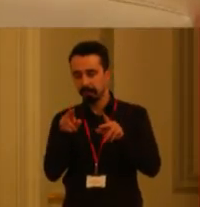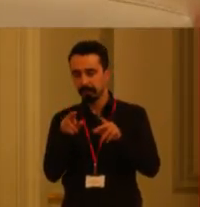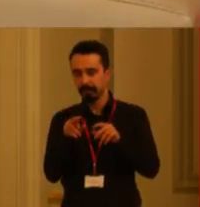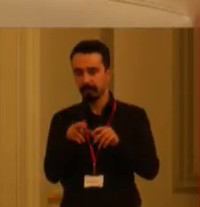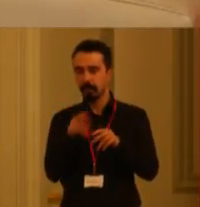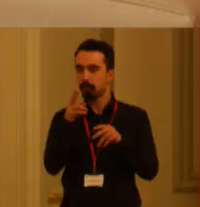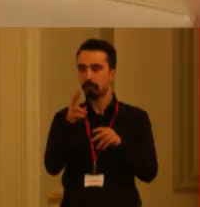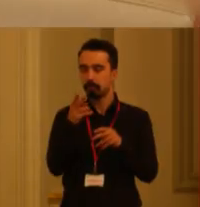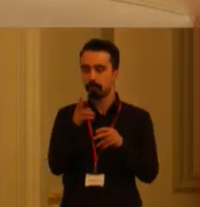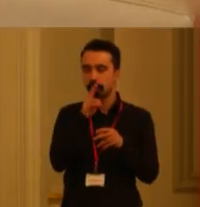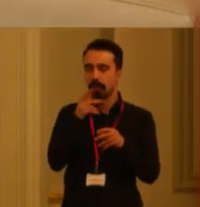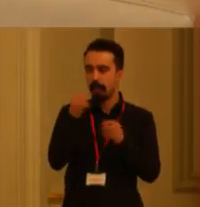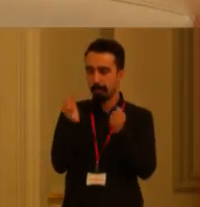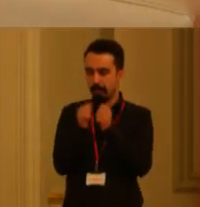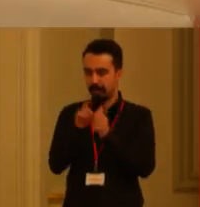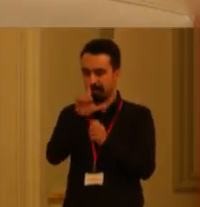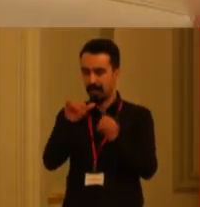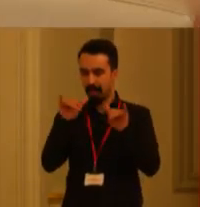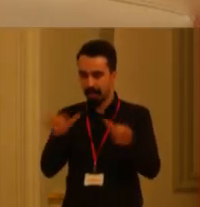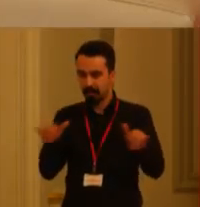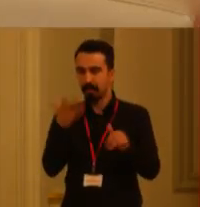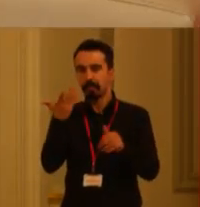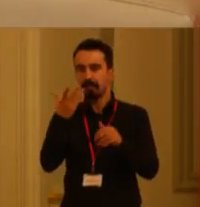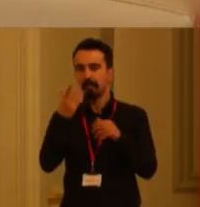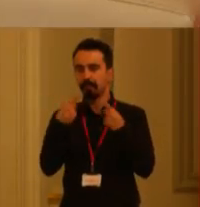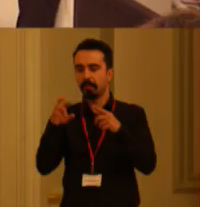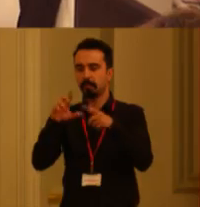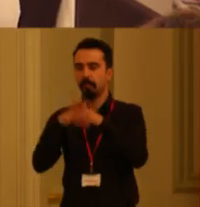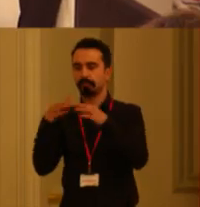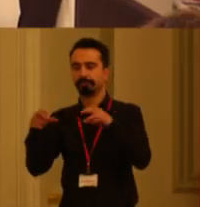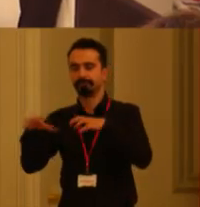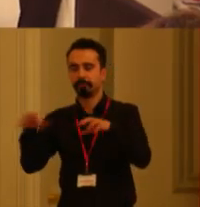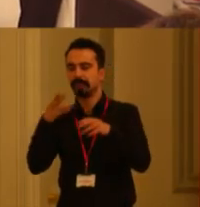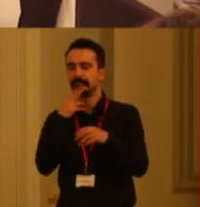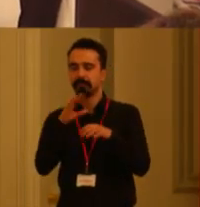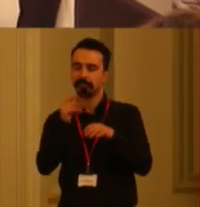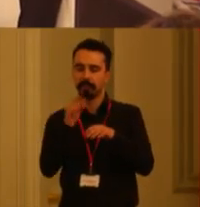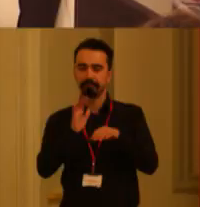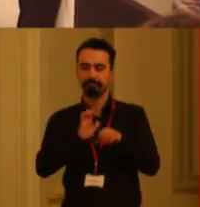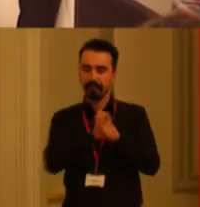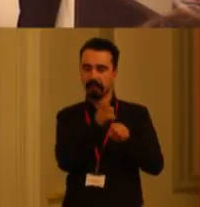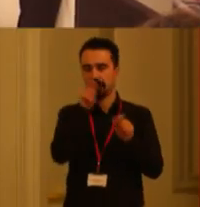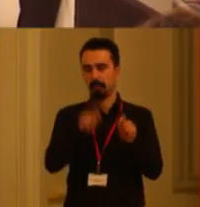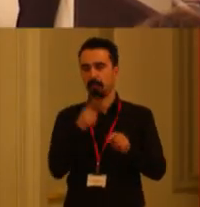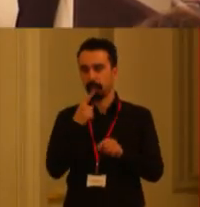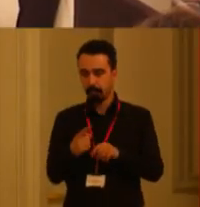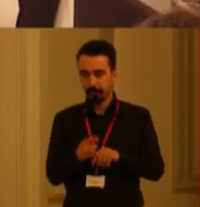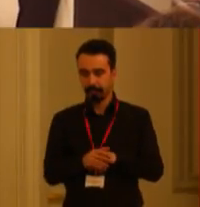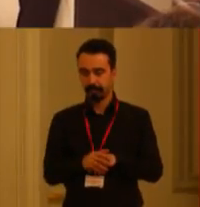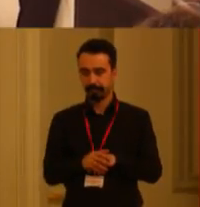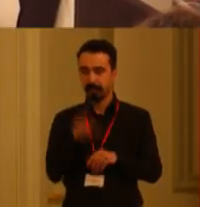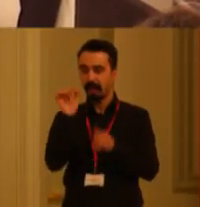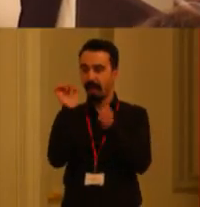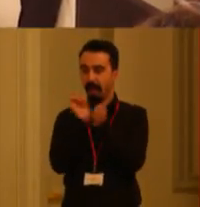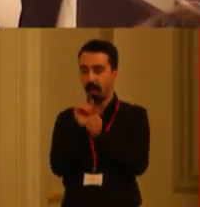to further enhance their skills, they were offering them specific classes on jewelry making rather than convincing